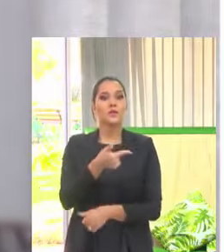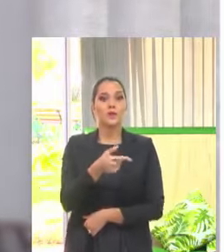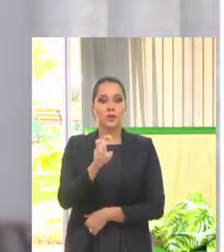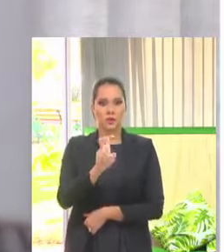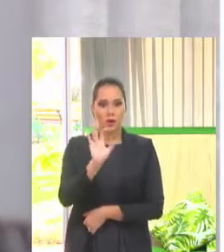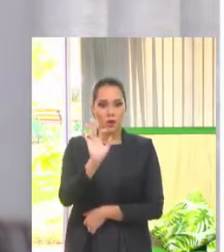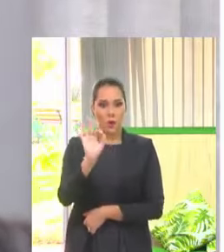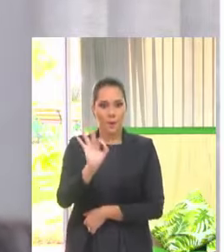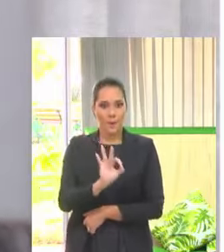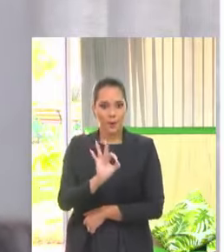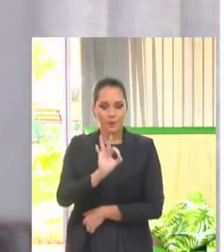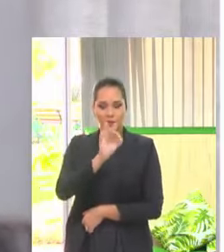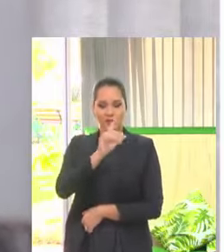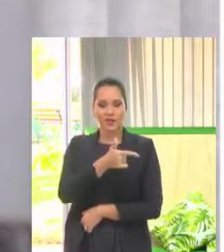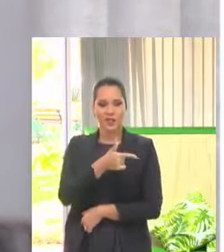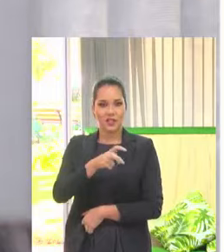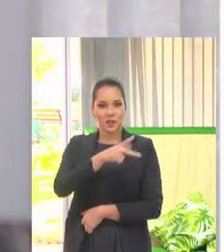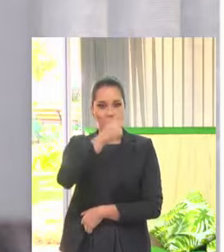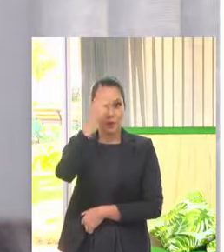in which